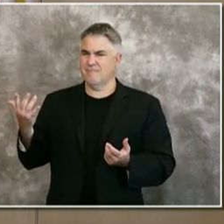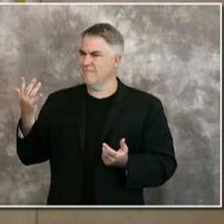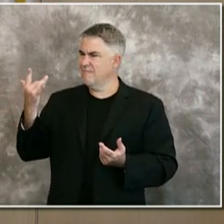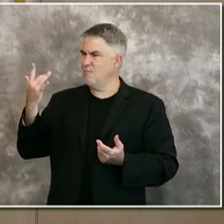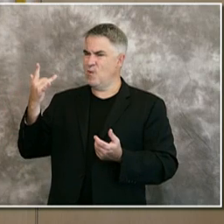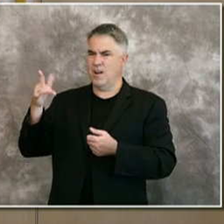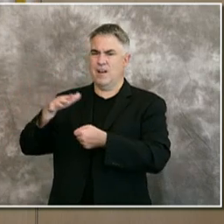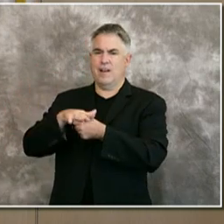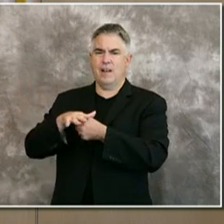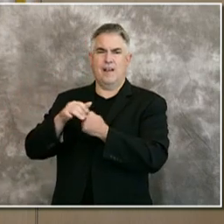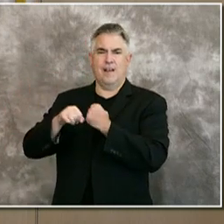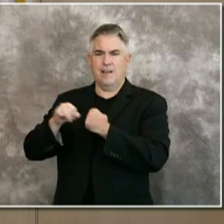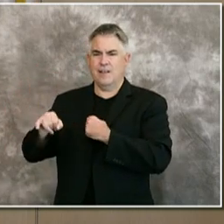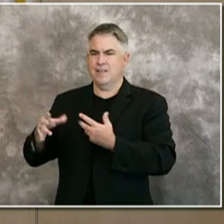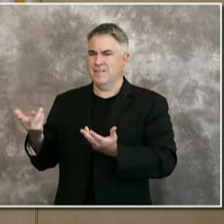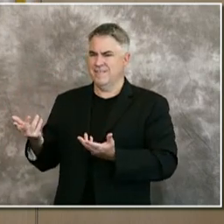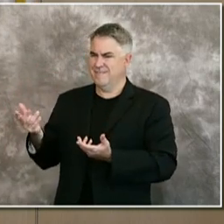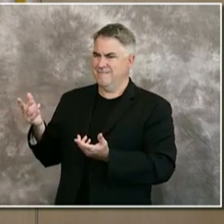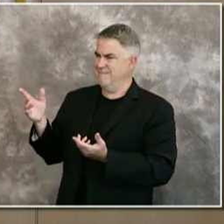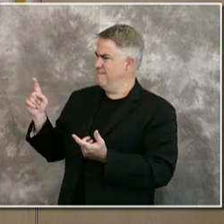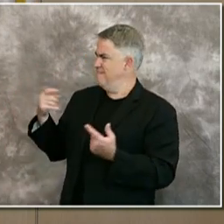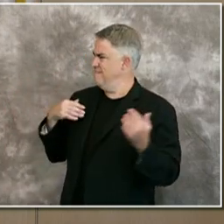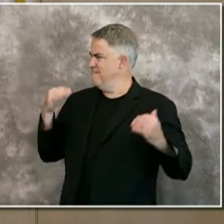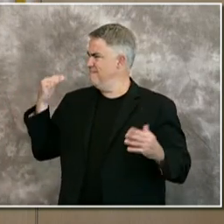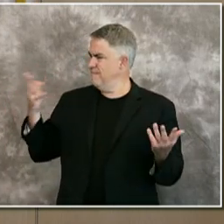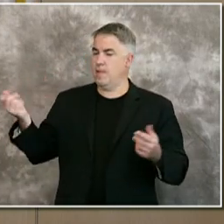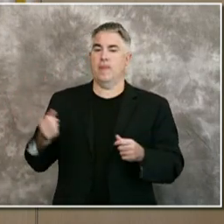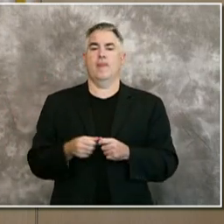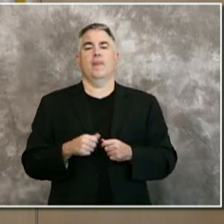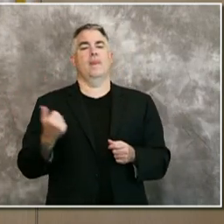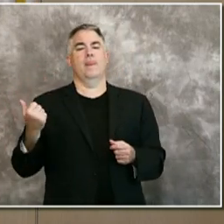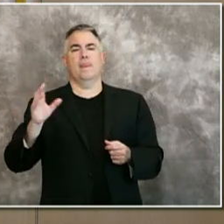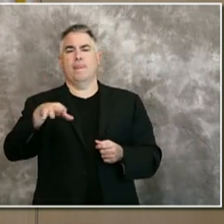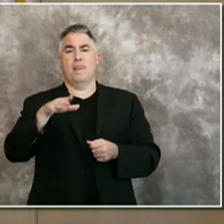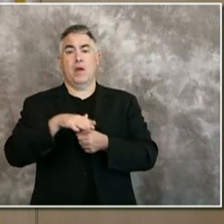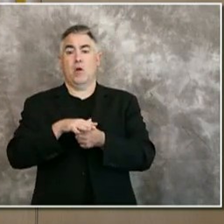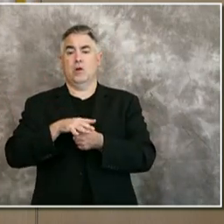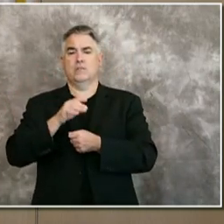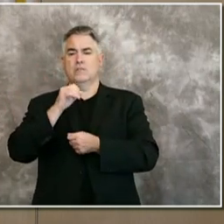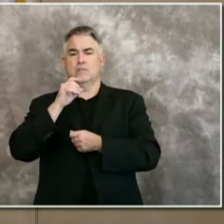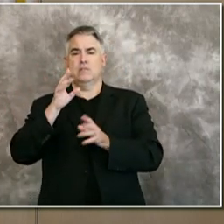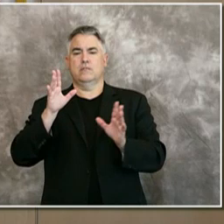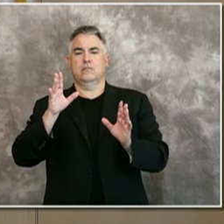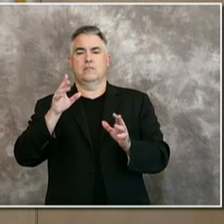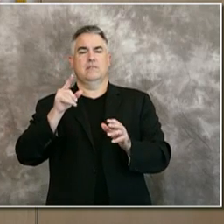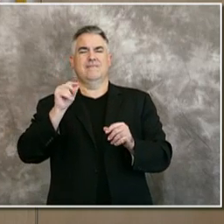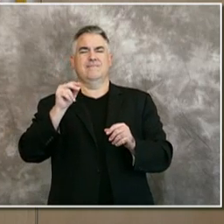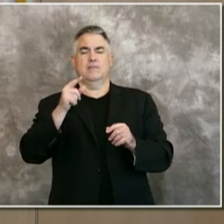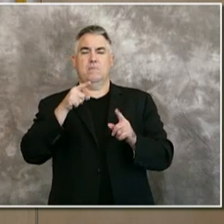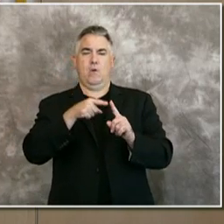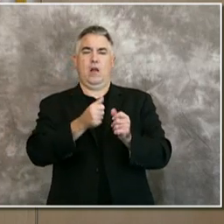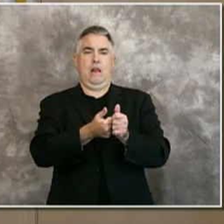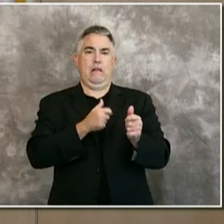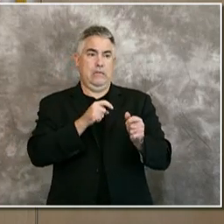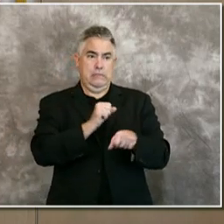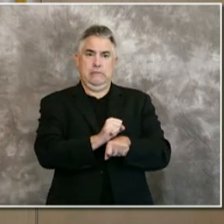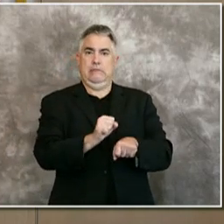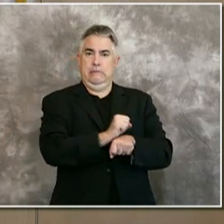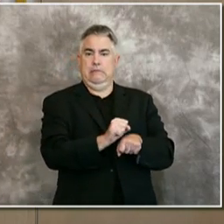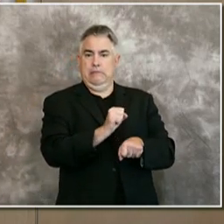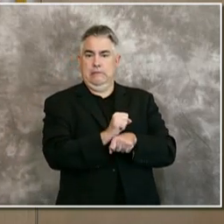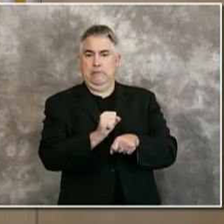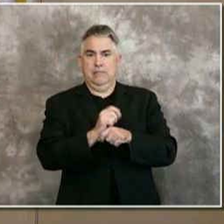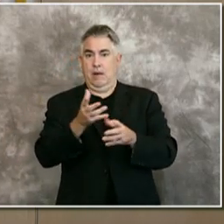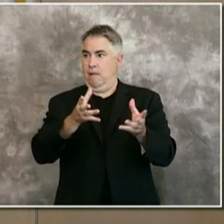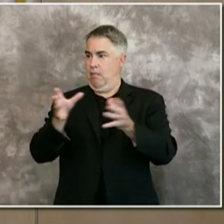that cause these disparities? The different locations is the lab testing. When you have all of the tests coming